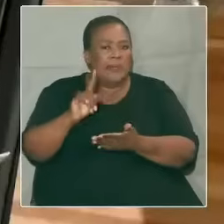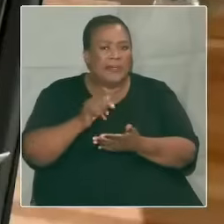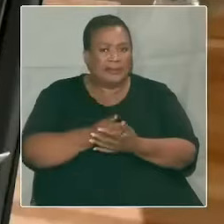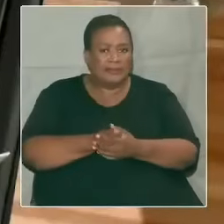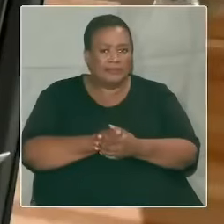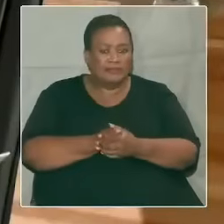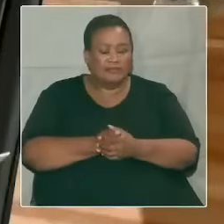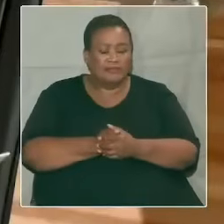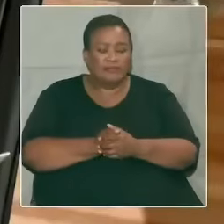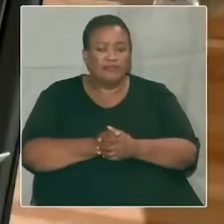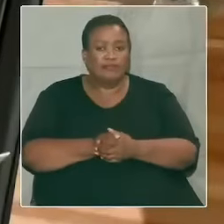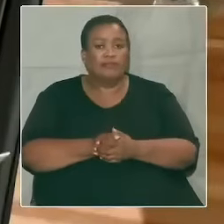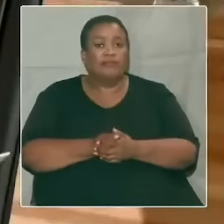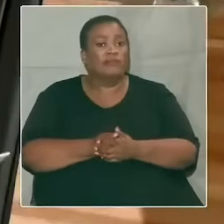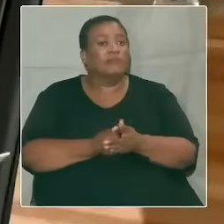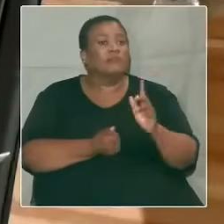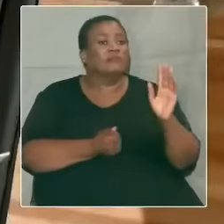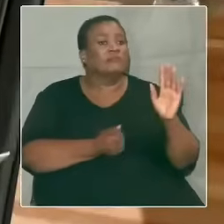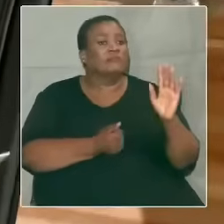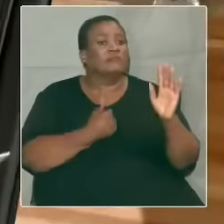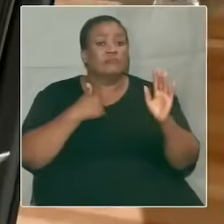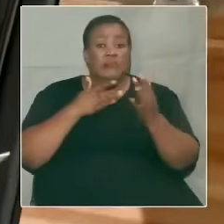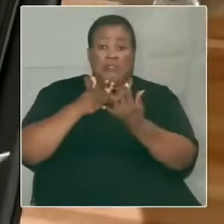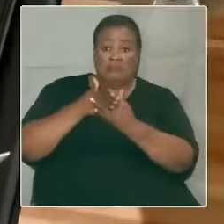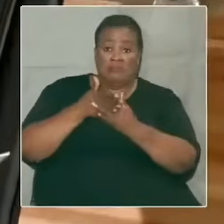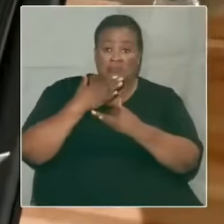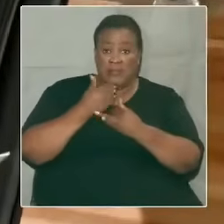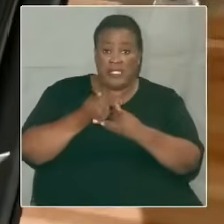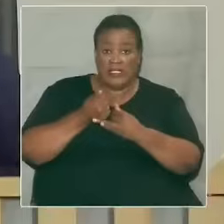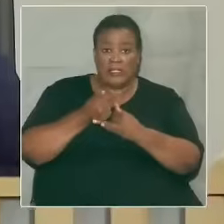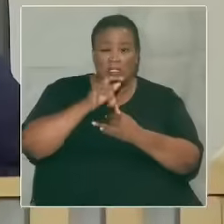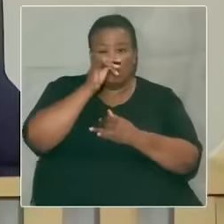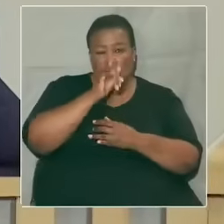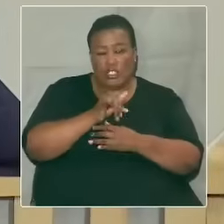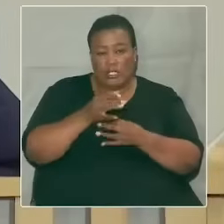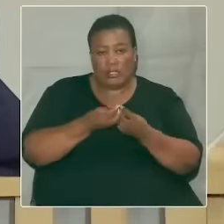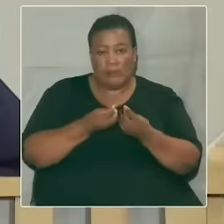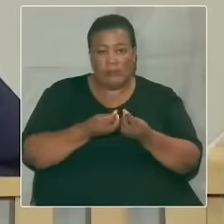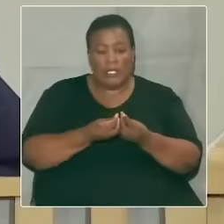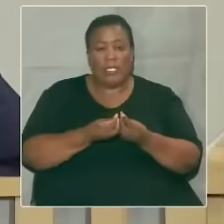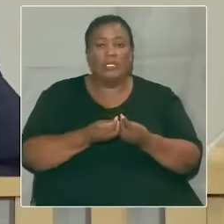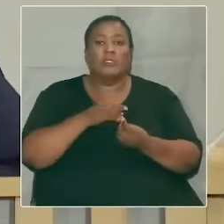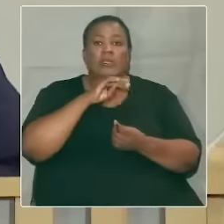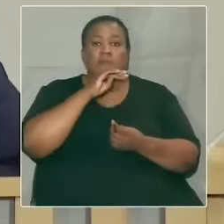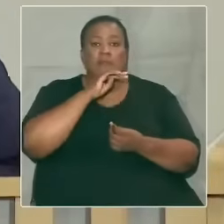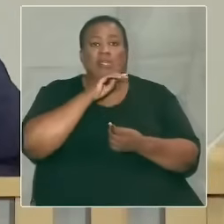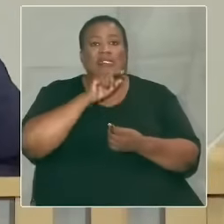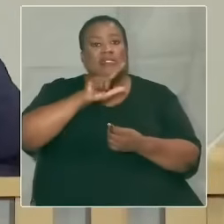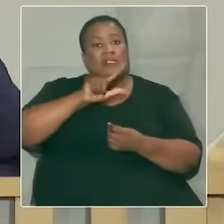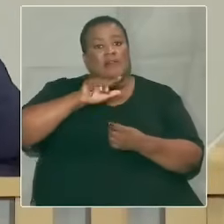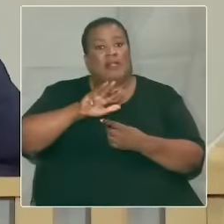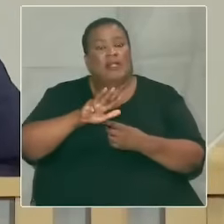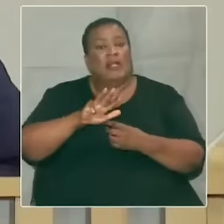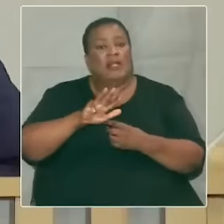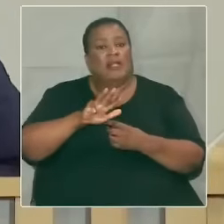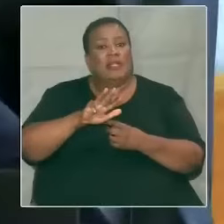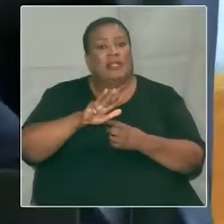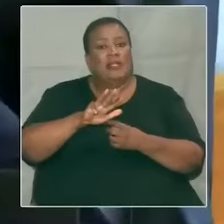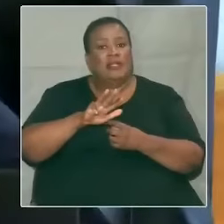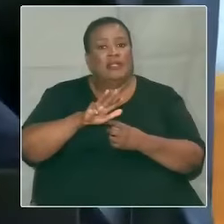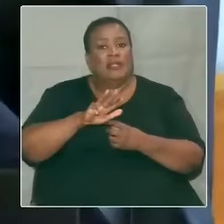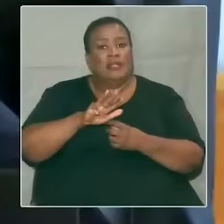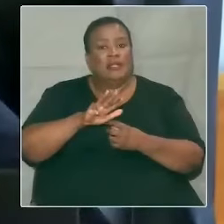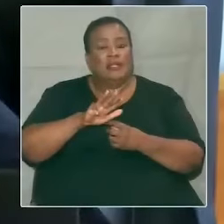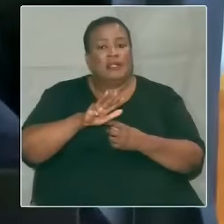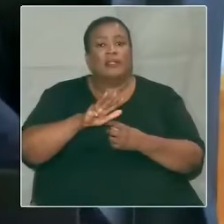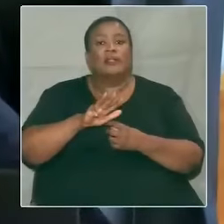Mr. Mdau, if I may just check something. Yes, thank you. In that page 79, General, under recommendations,